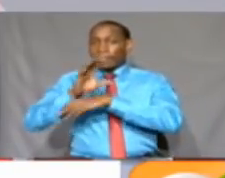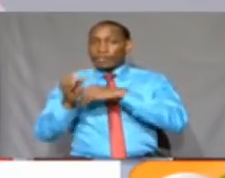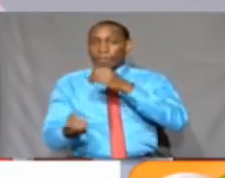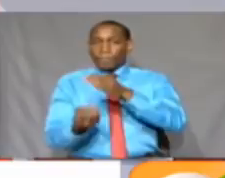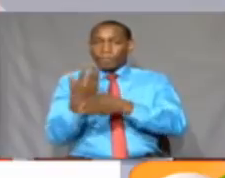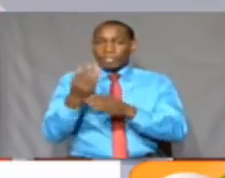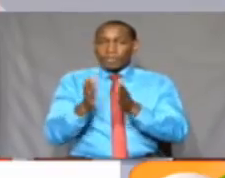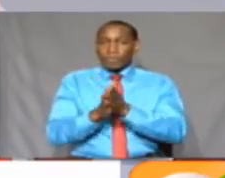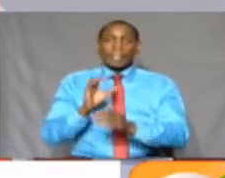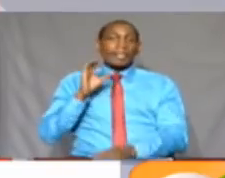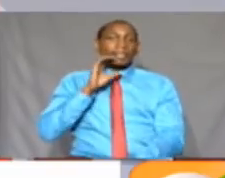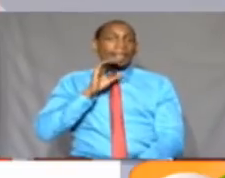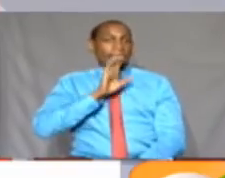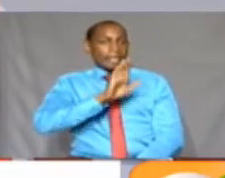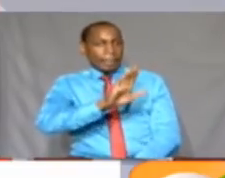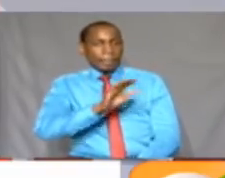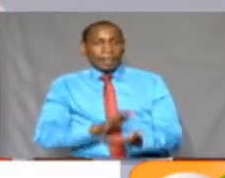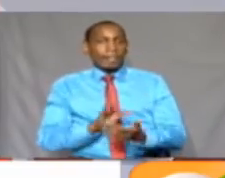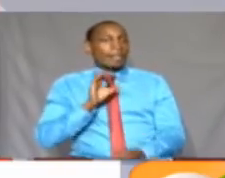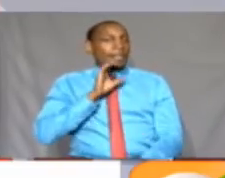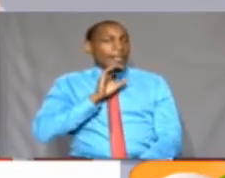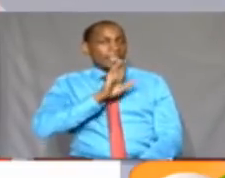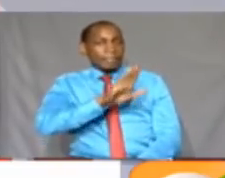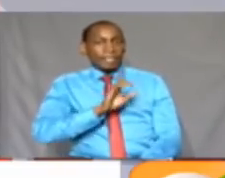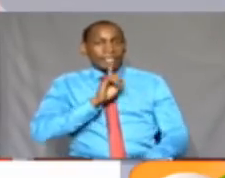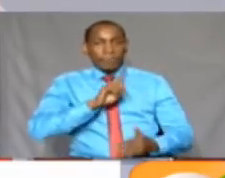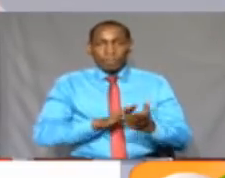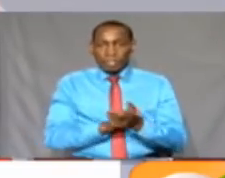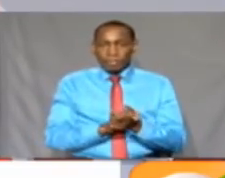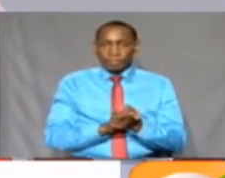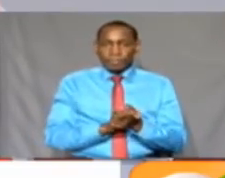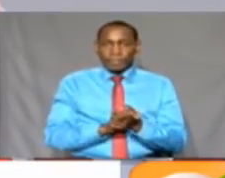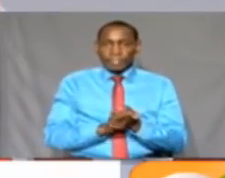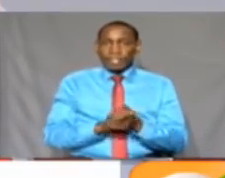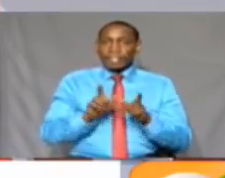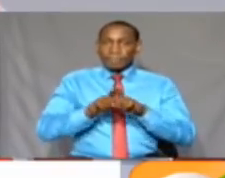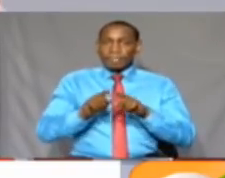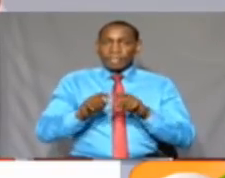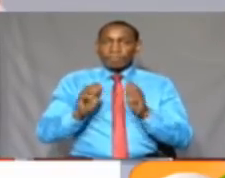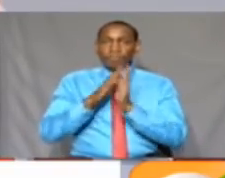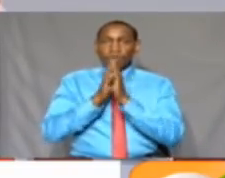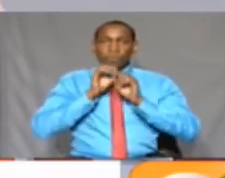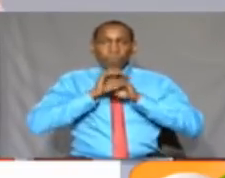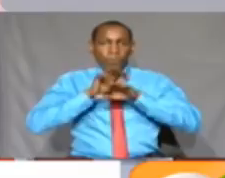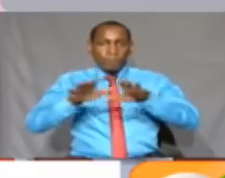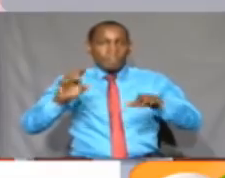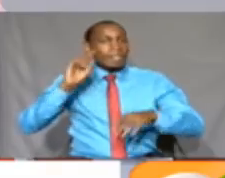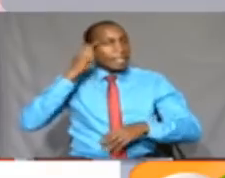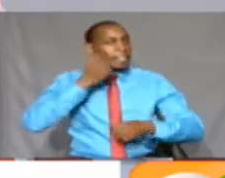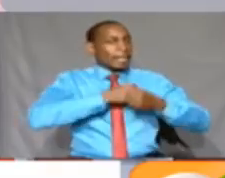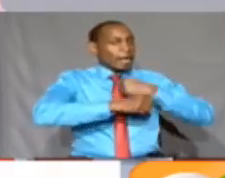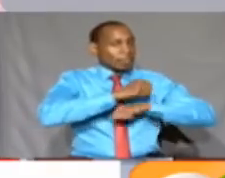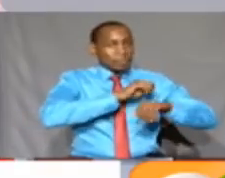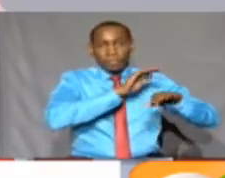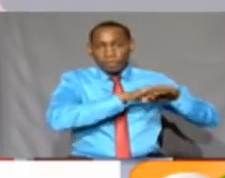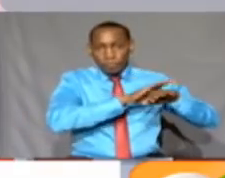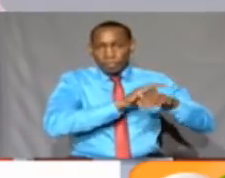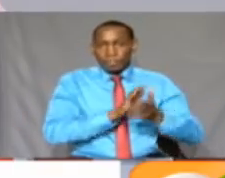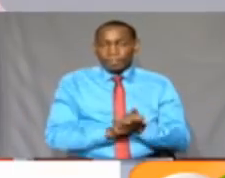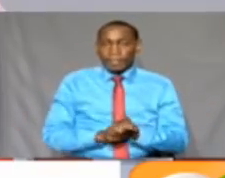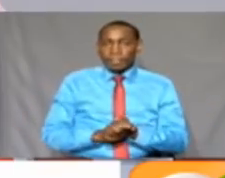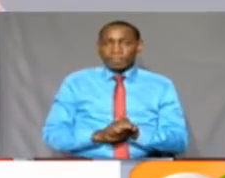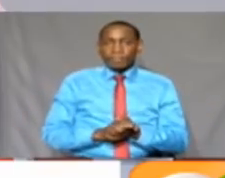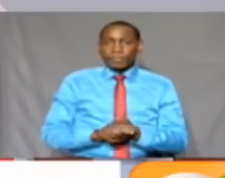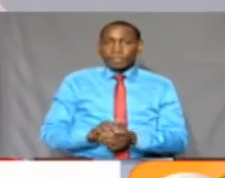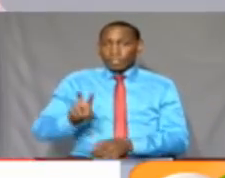his cousin. Yes. Then the cousin, he says, I'll make him go viral the way I did. Correct. He thinks it's a great thing. Yeah. There are two